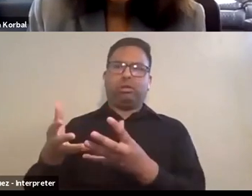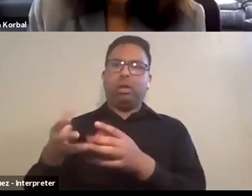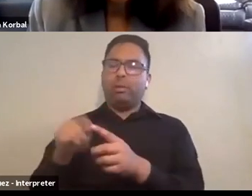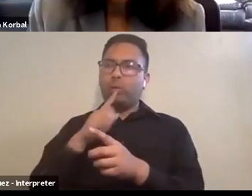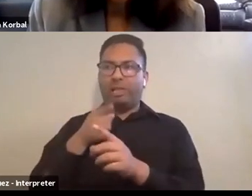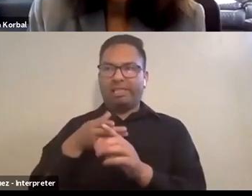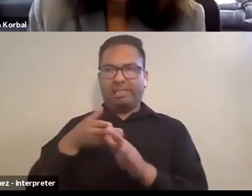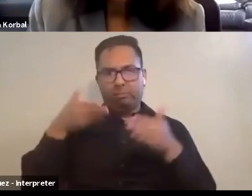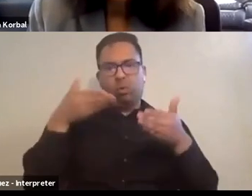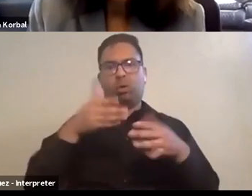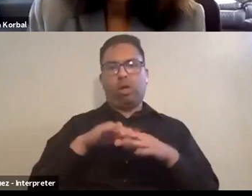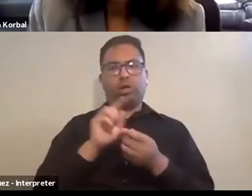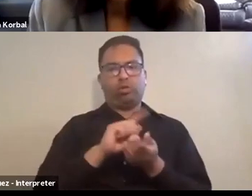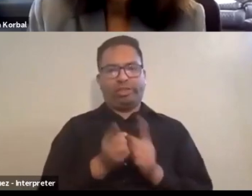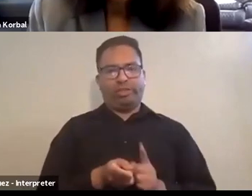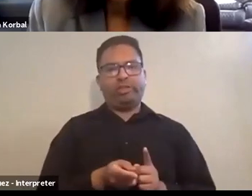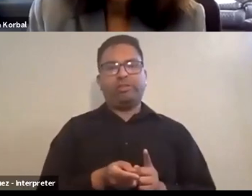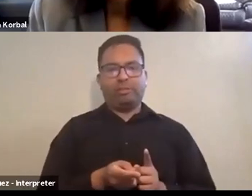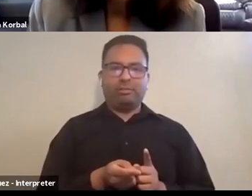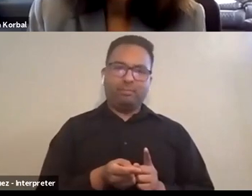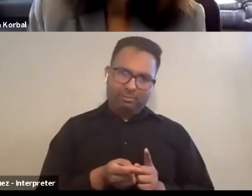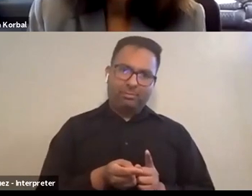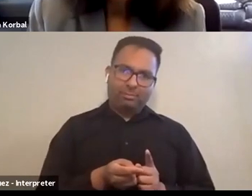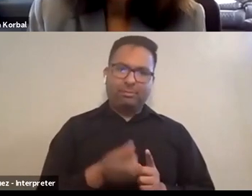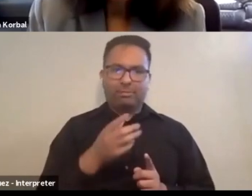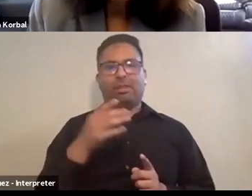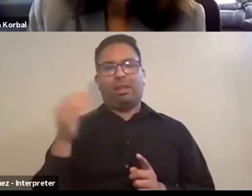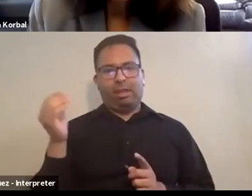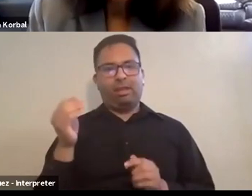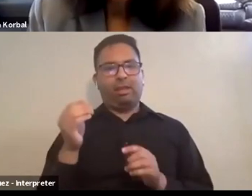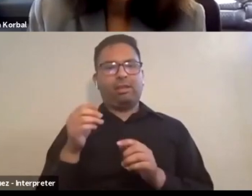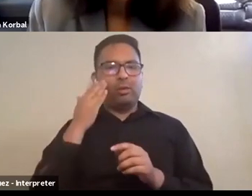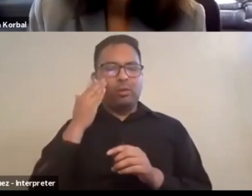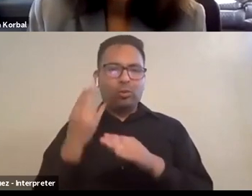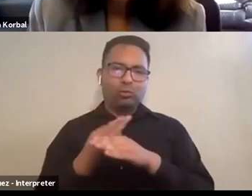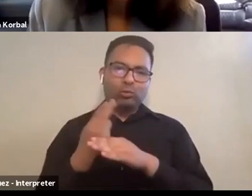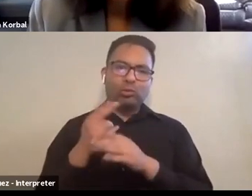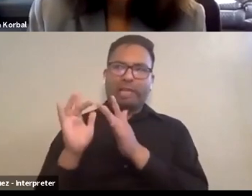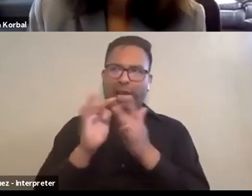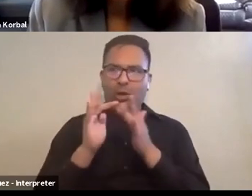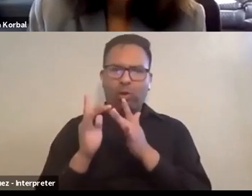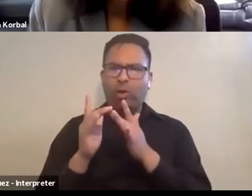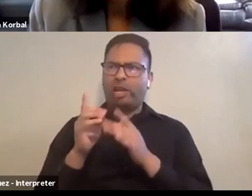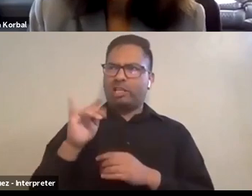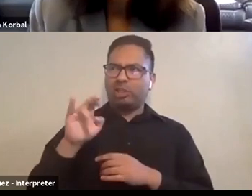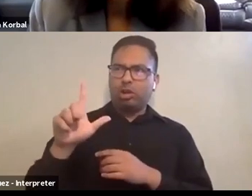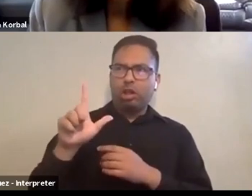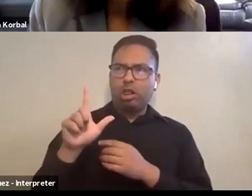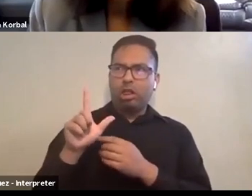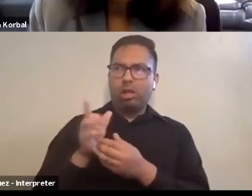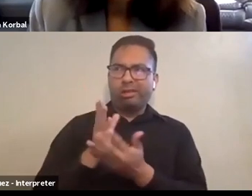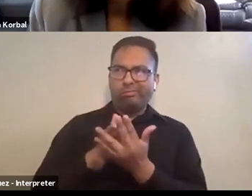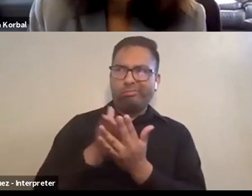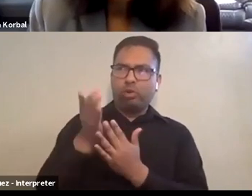translation. And of course, using the medium of the internet and the digital as a way of really having a kind of reach